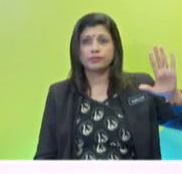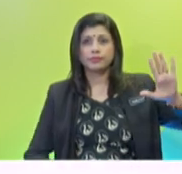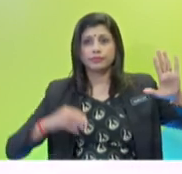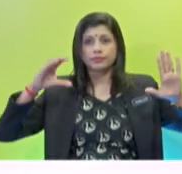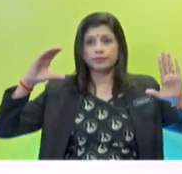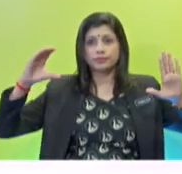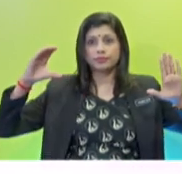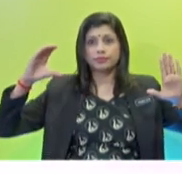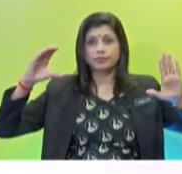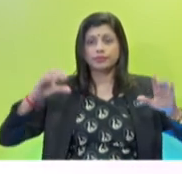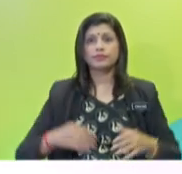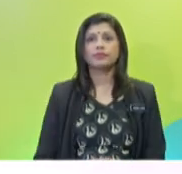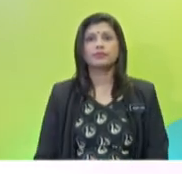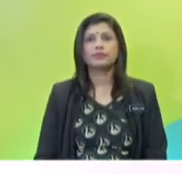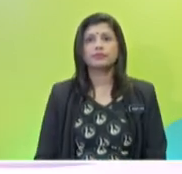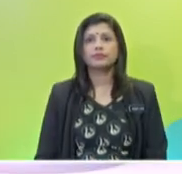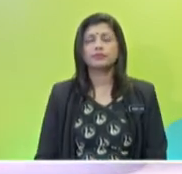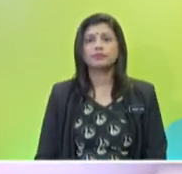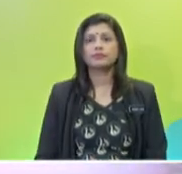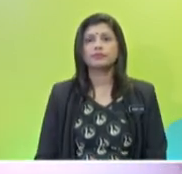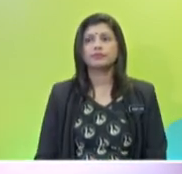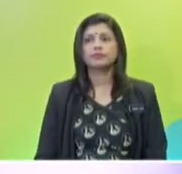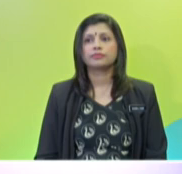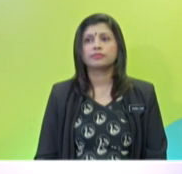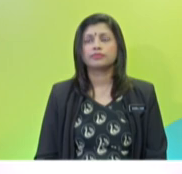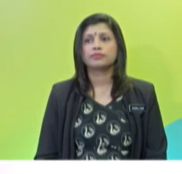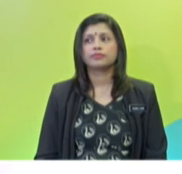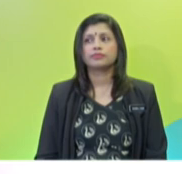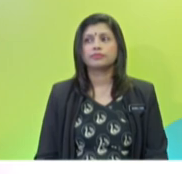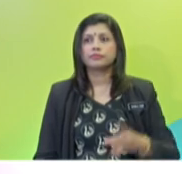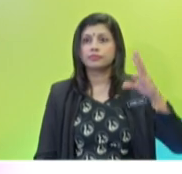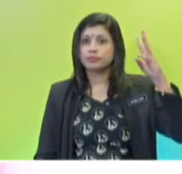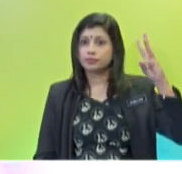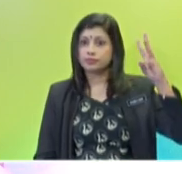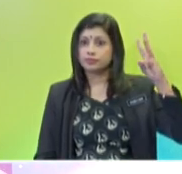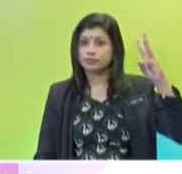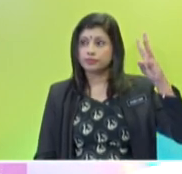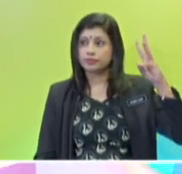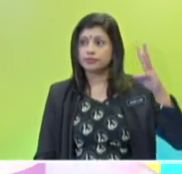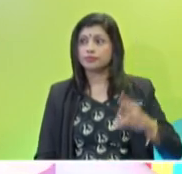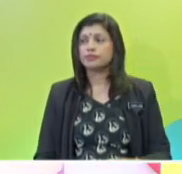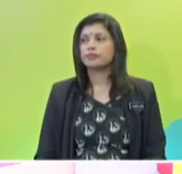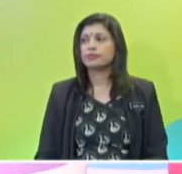Picture C. It's number 5. Okay. Picture for number 6?